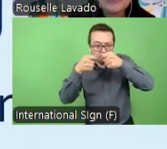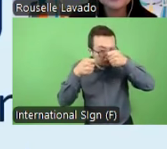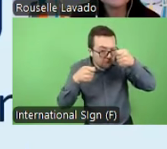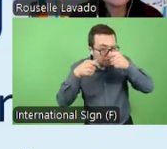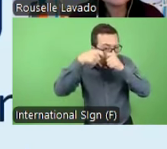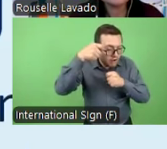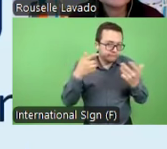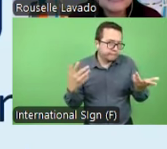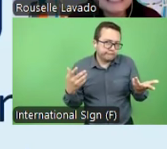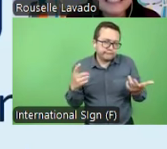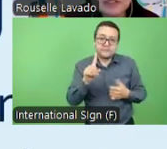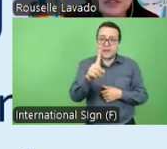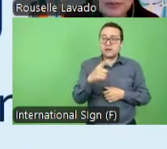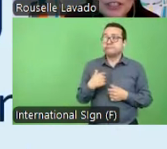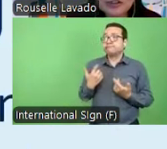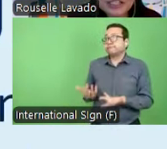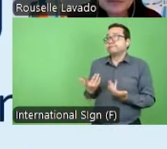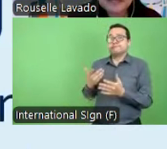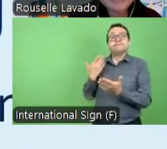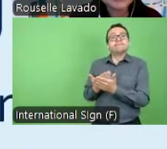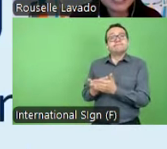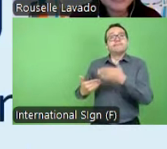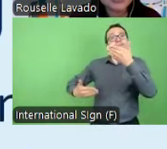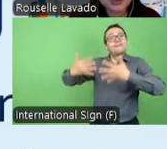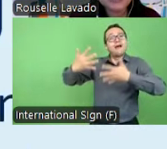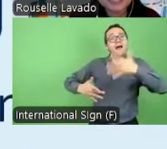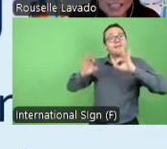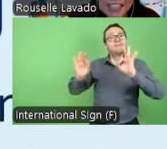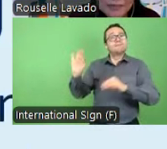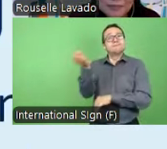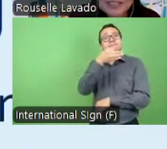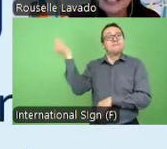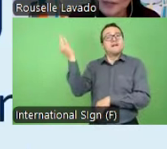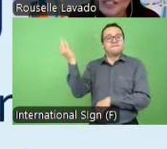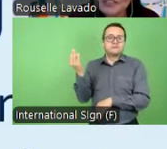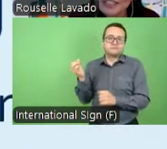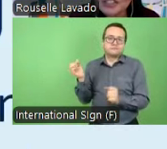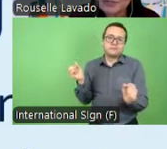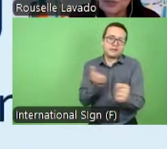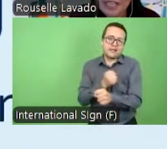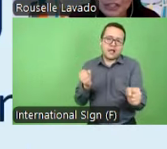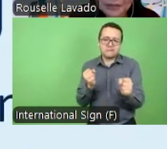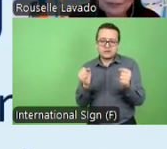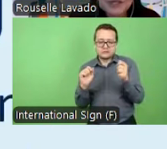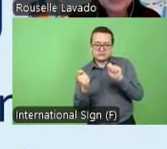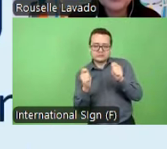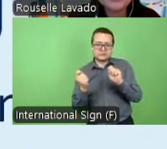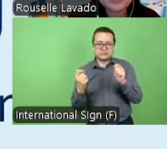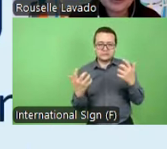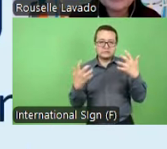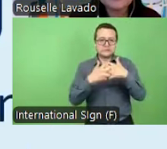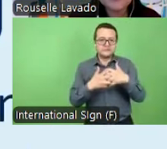So how do we build better systems for monitoring PHC and UHC, especially financial protection?